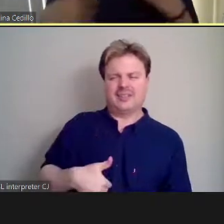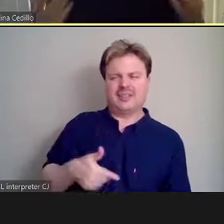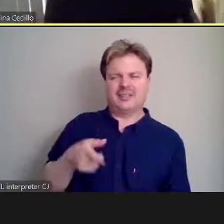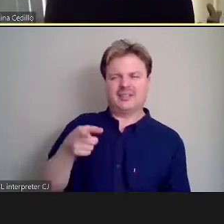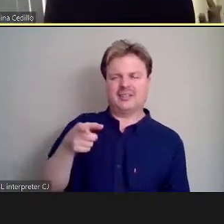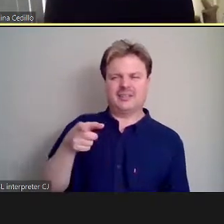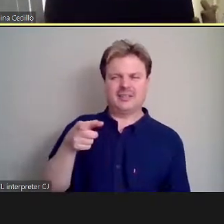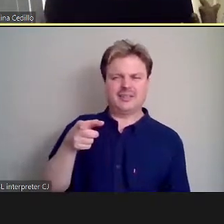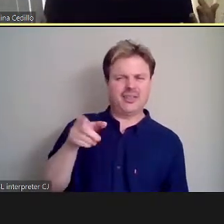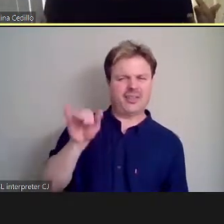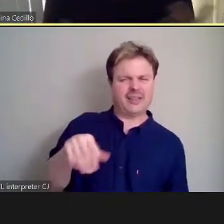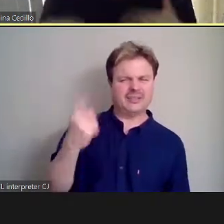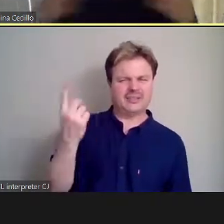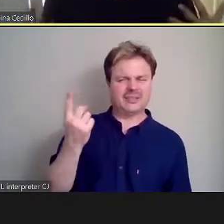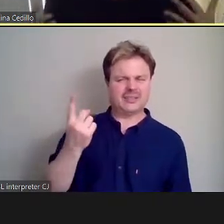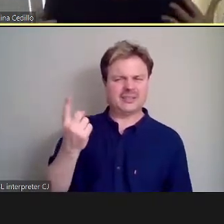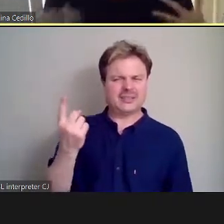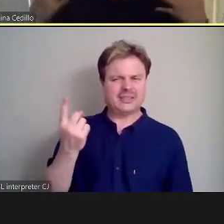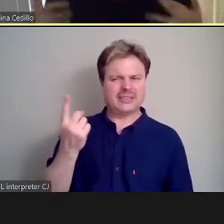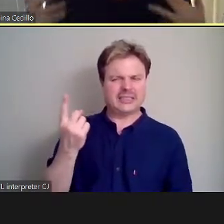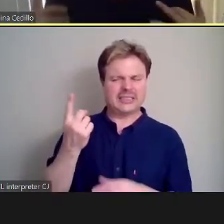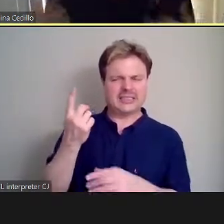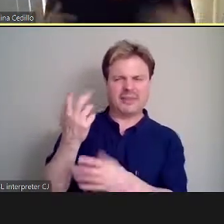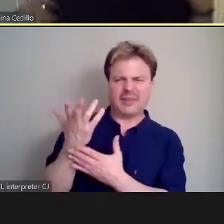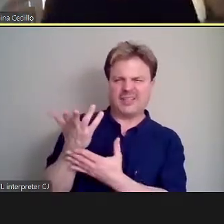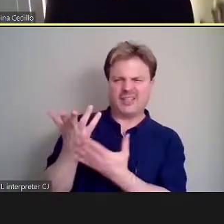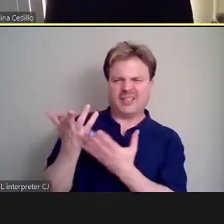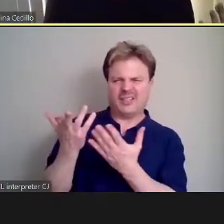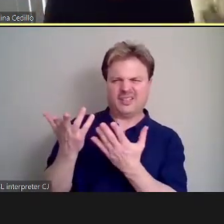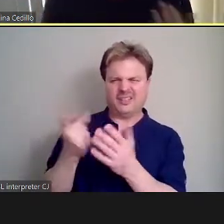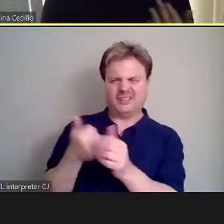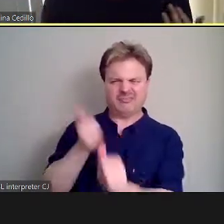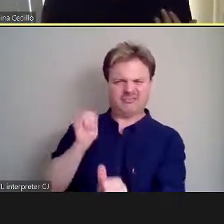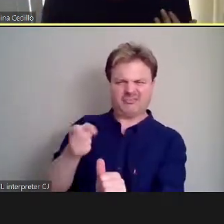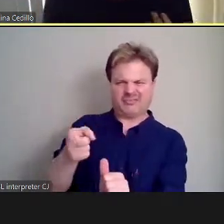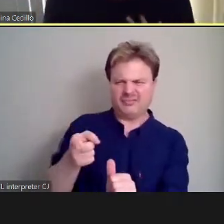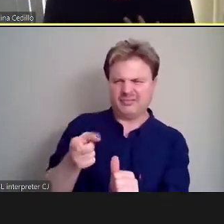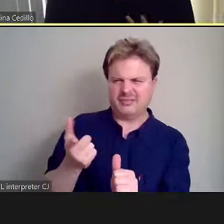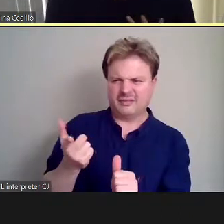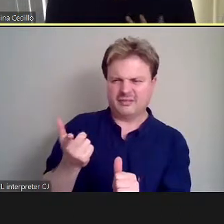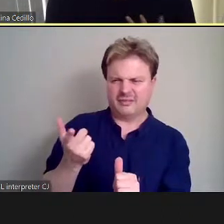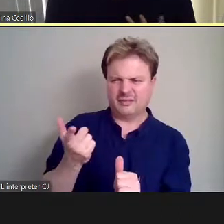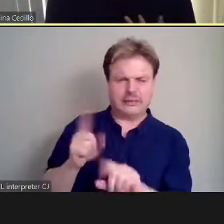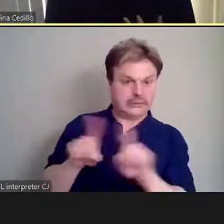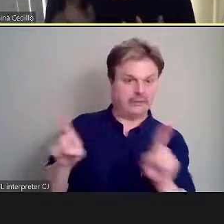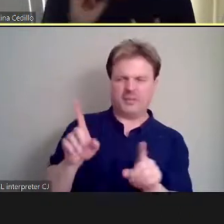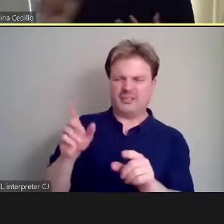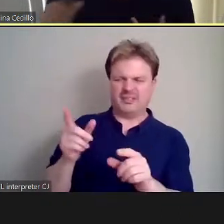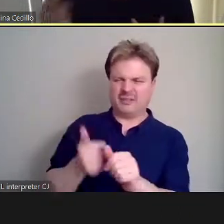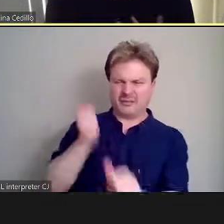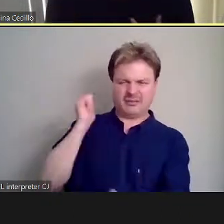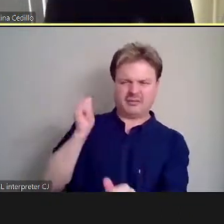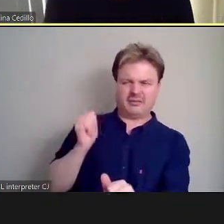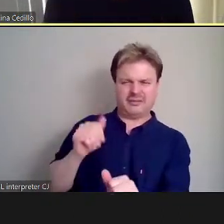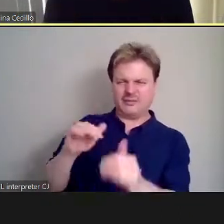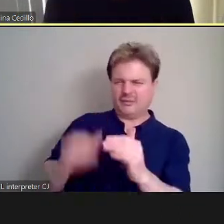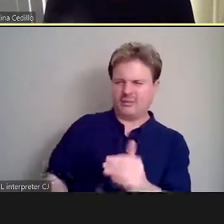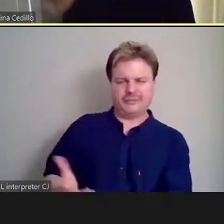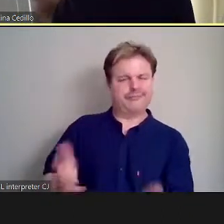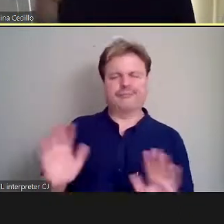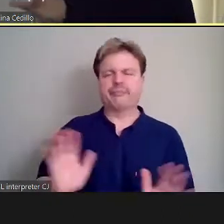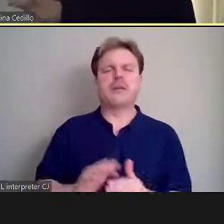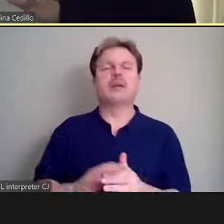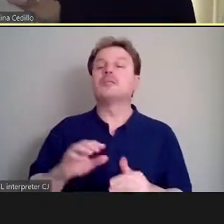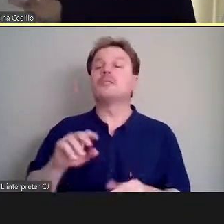is detrimental or a deficit just because it is different. Okay. And so when I talk about universal